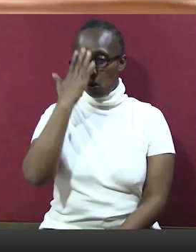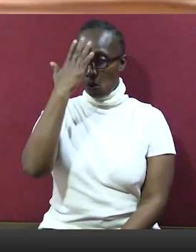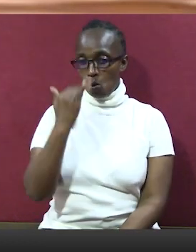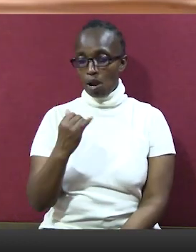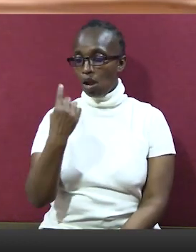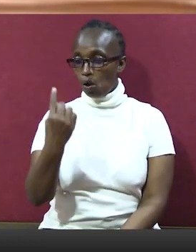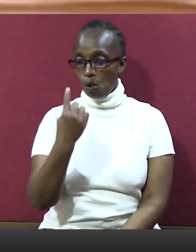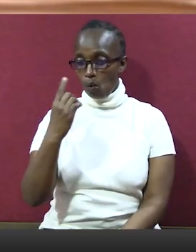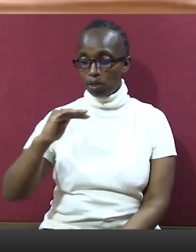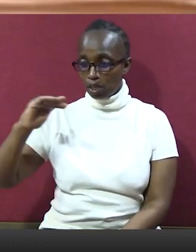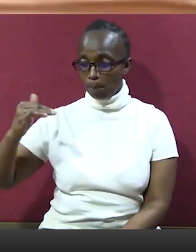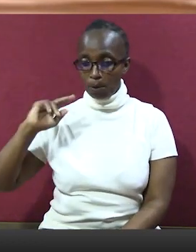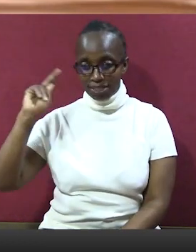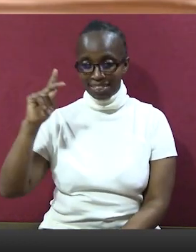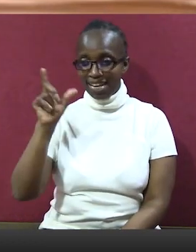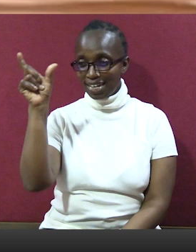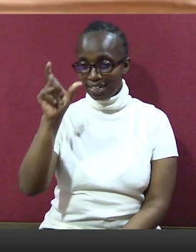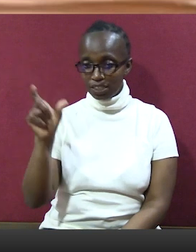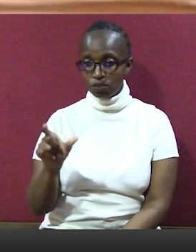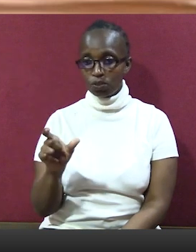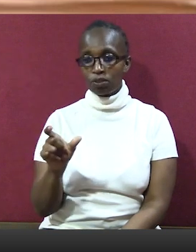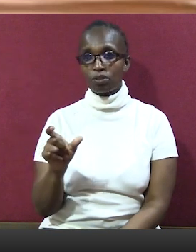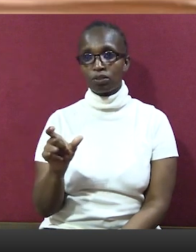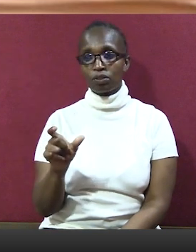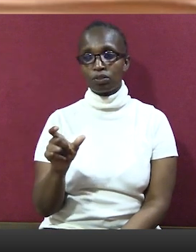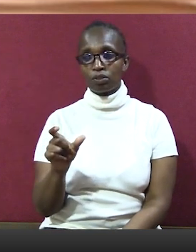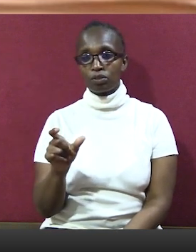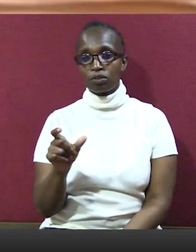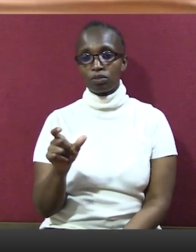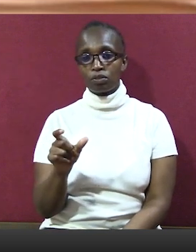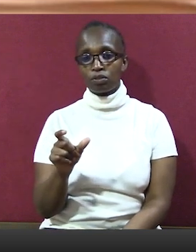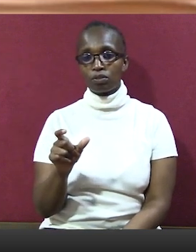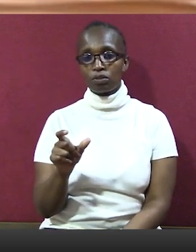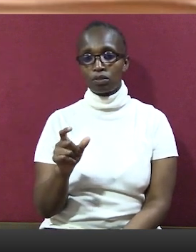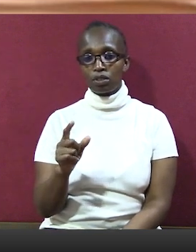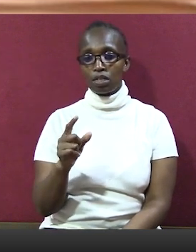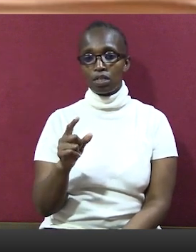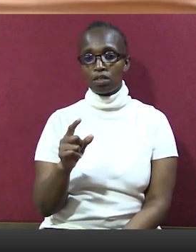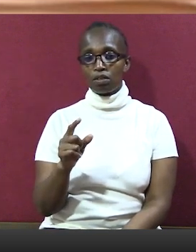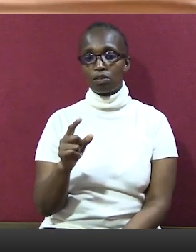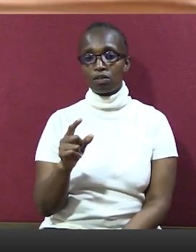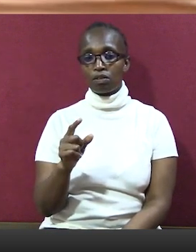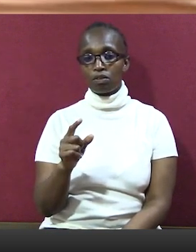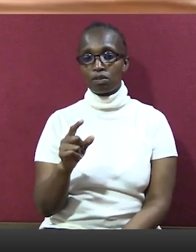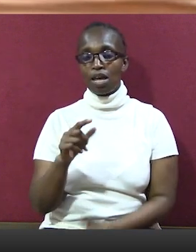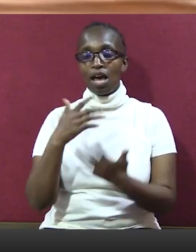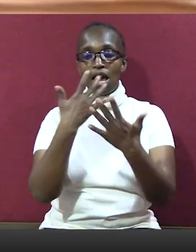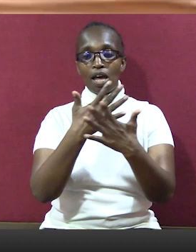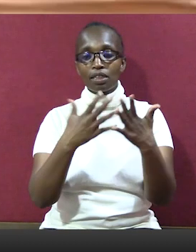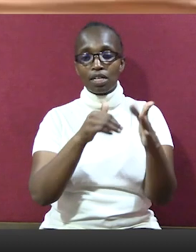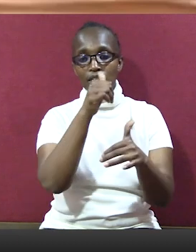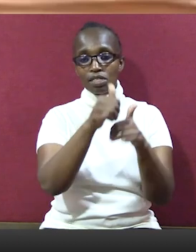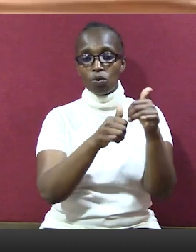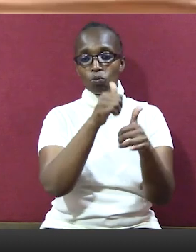Why only us? Why only Mount Kenya region? Is it only us who have got thieves? Yeah? And you know, these things